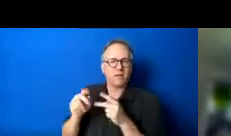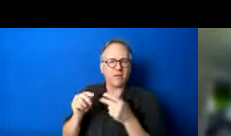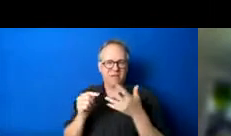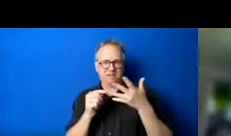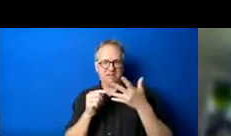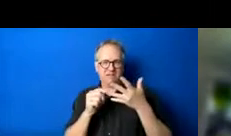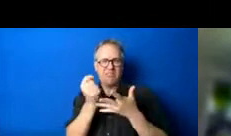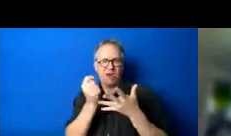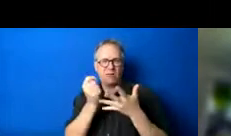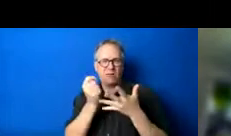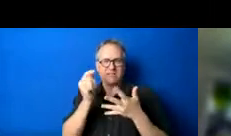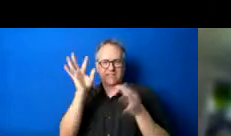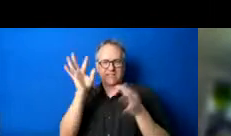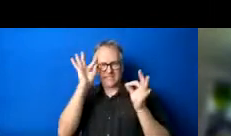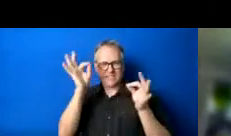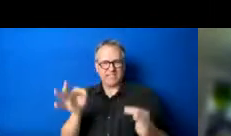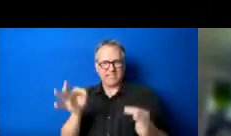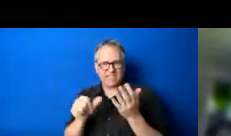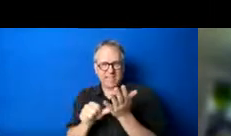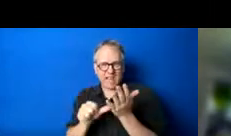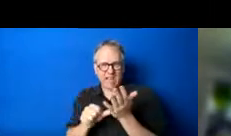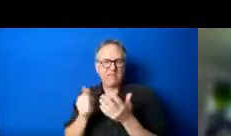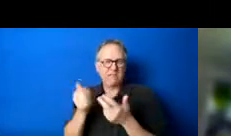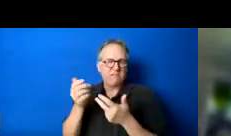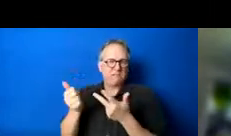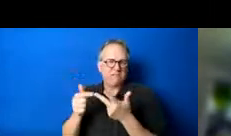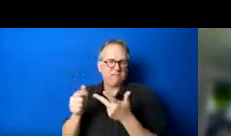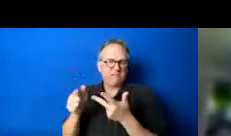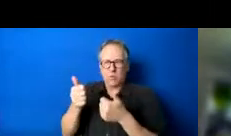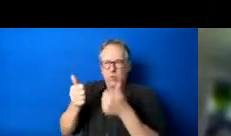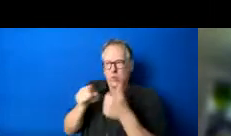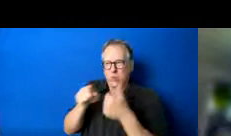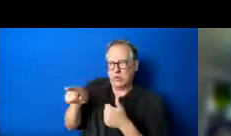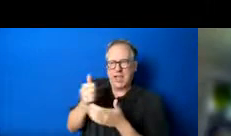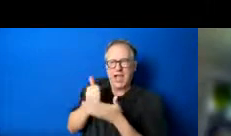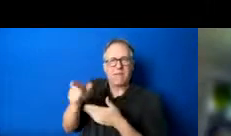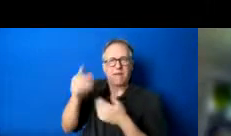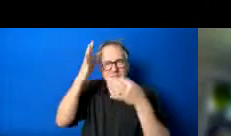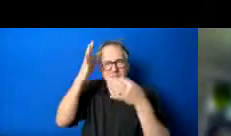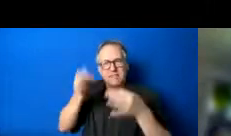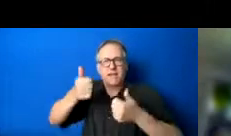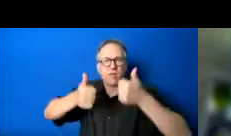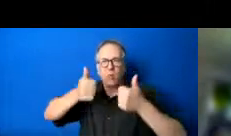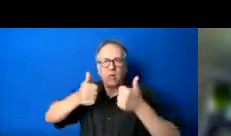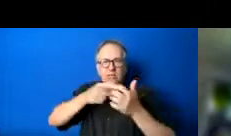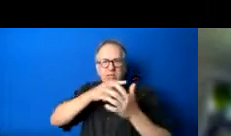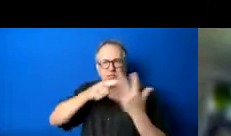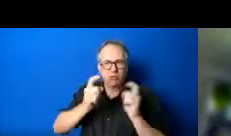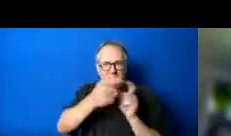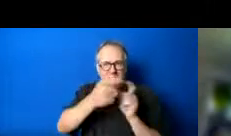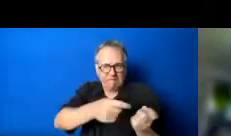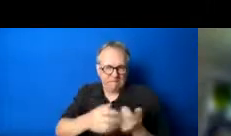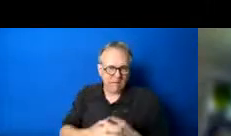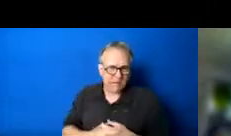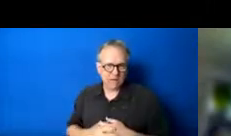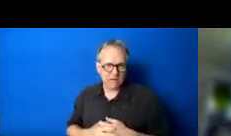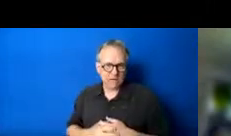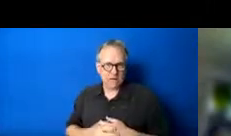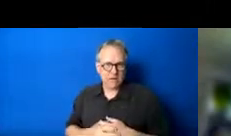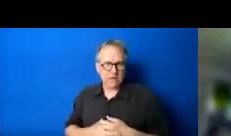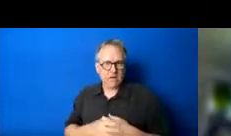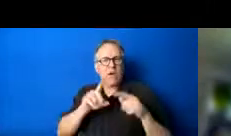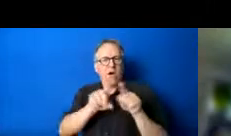Decision Aid to help providers decide which treatment to give. And we also